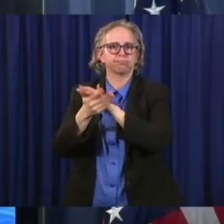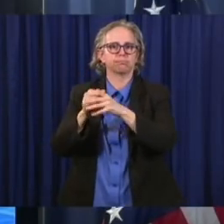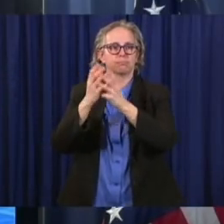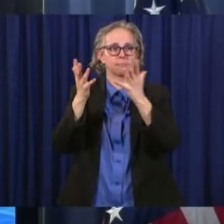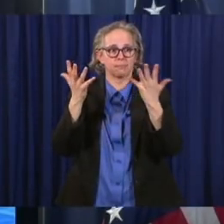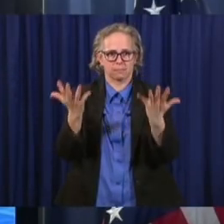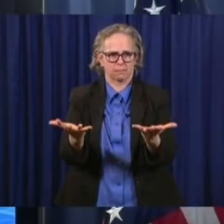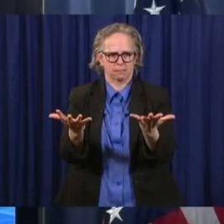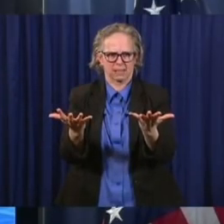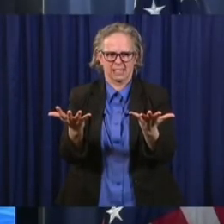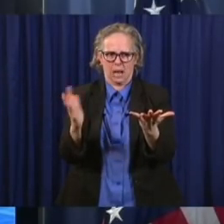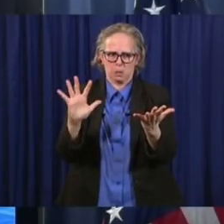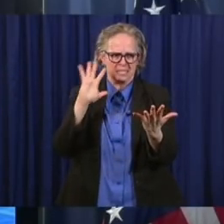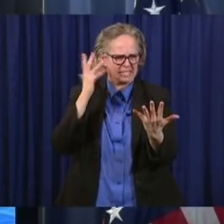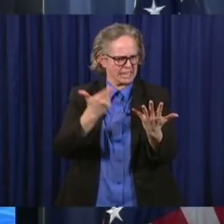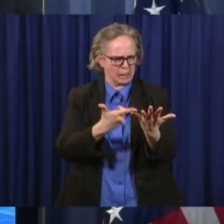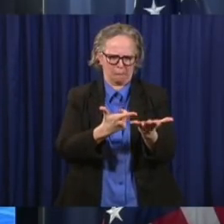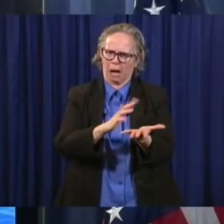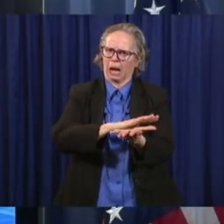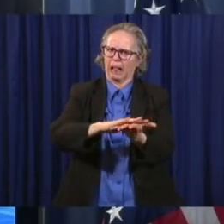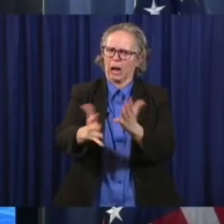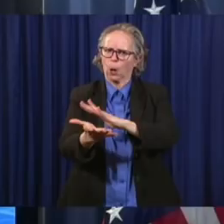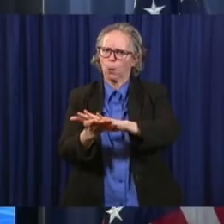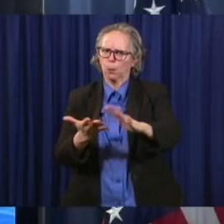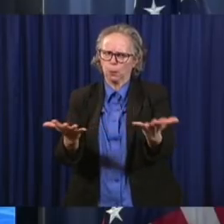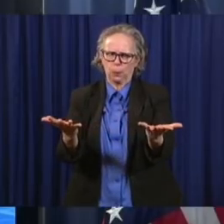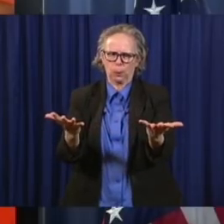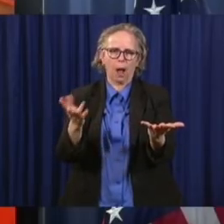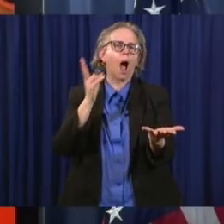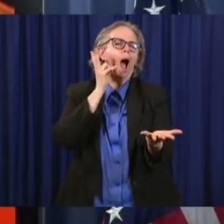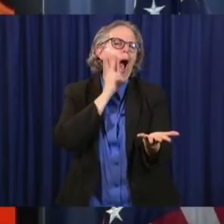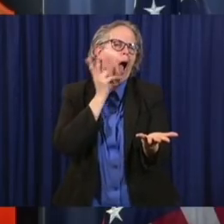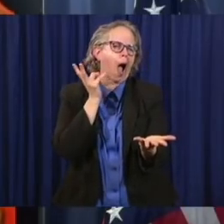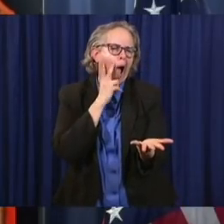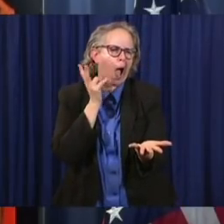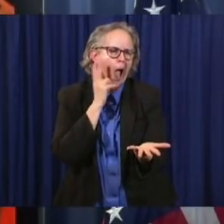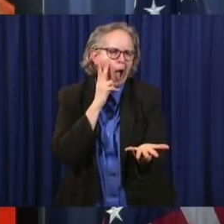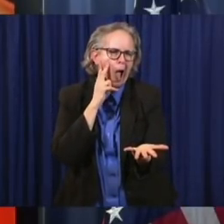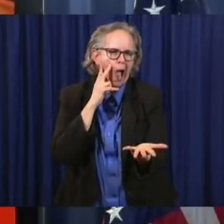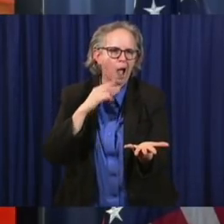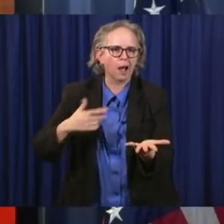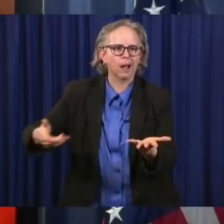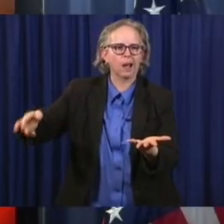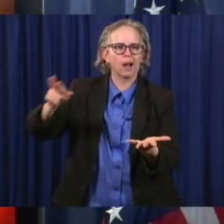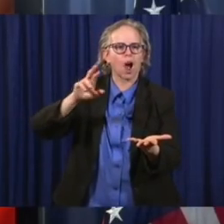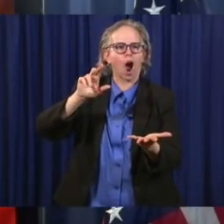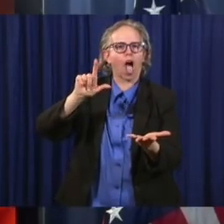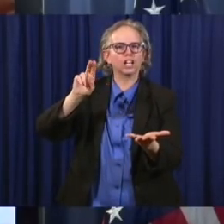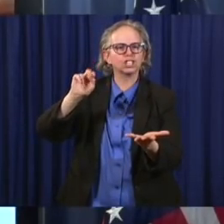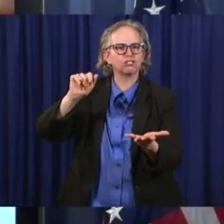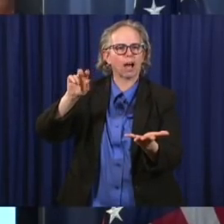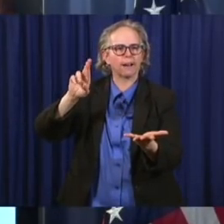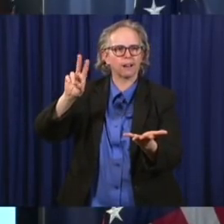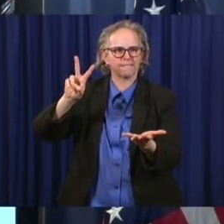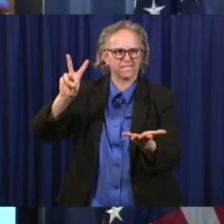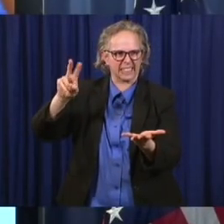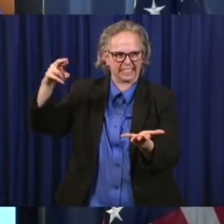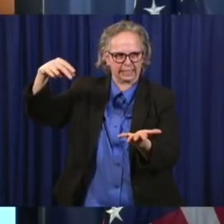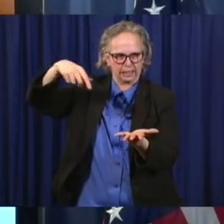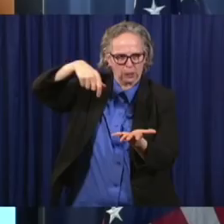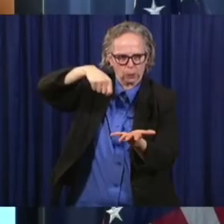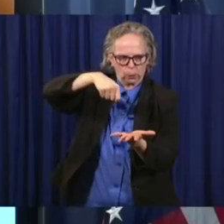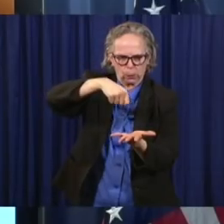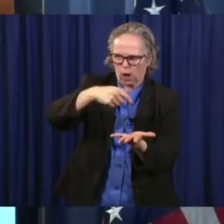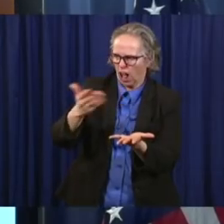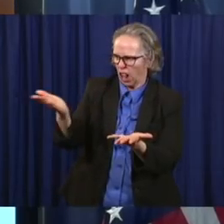My hands look clean, right? Let's have a closer look. I'm gonna shine this ultraviolet light, and if there's green, you